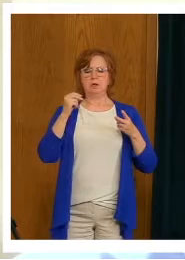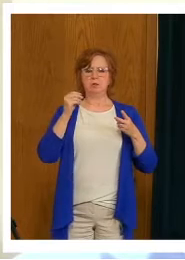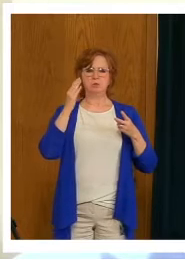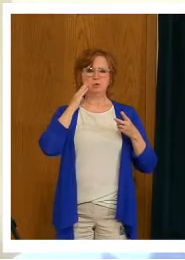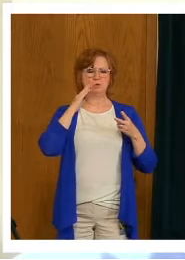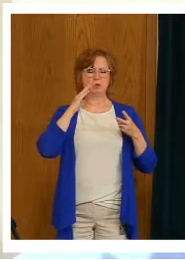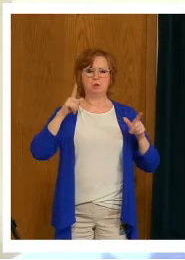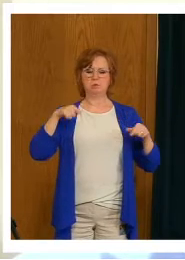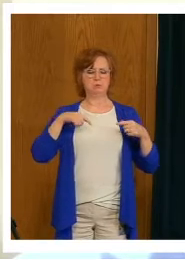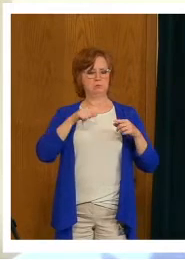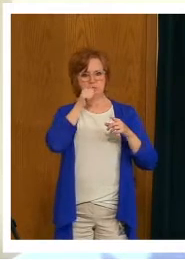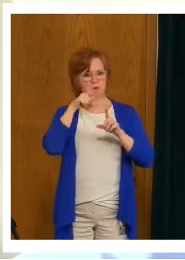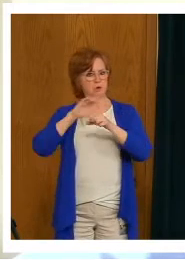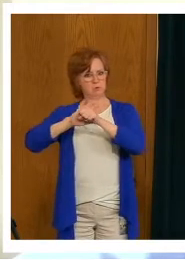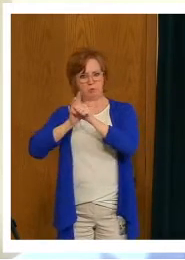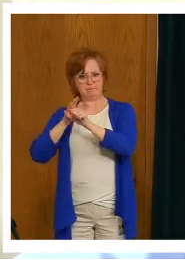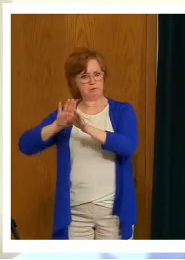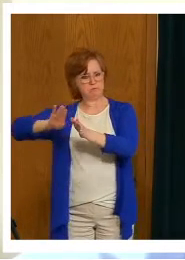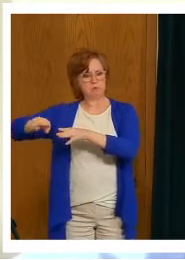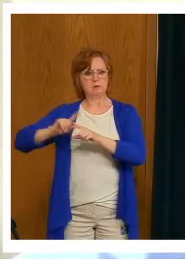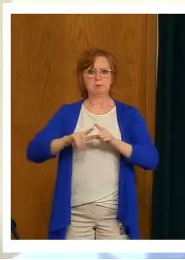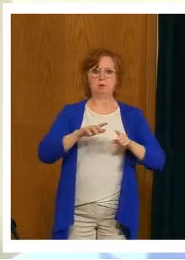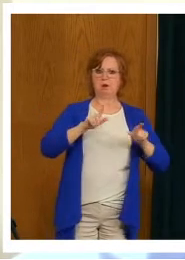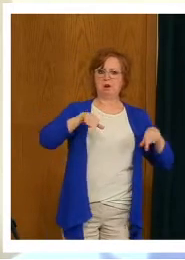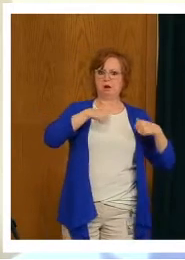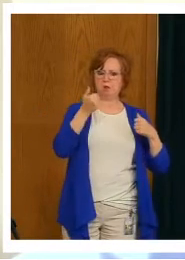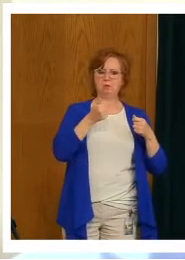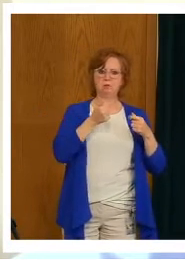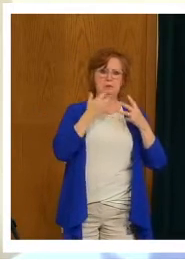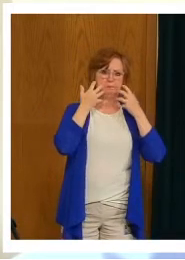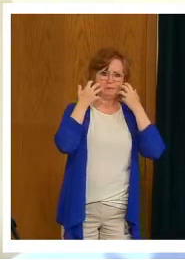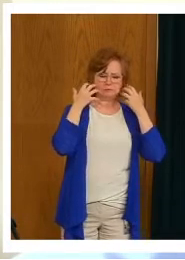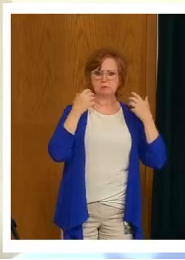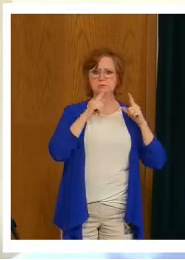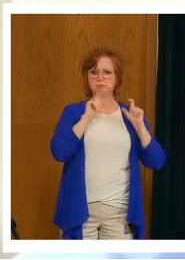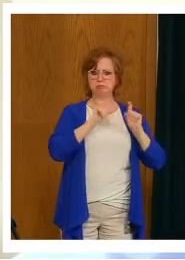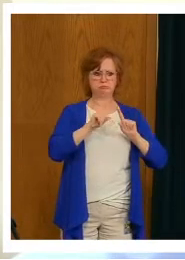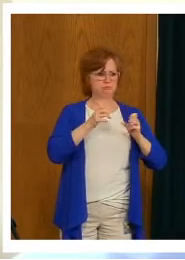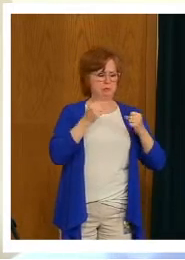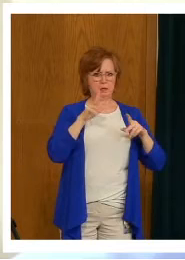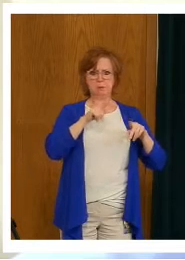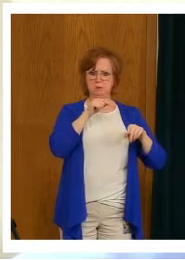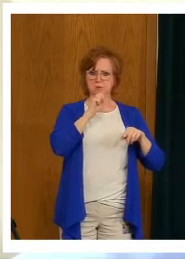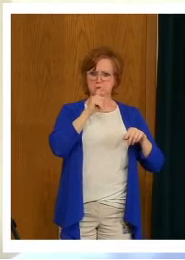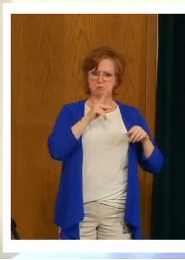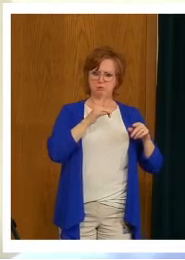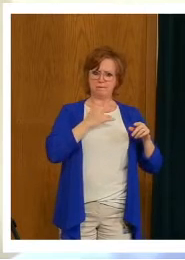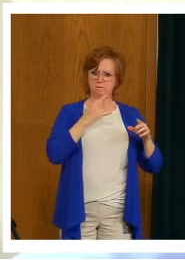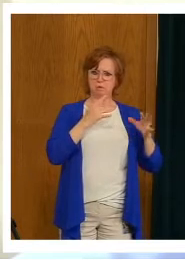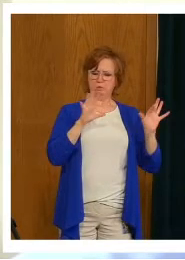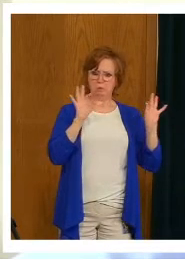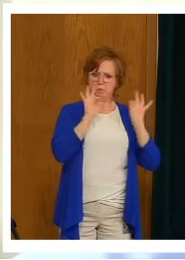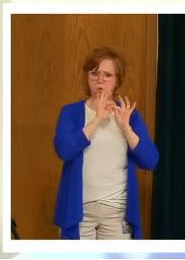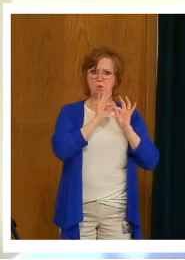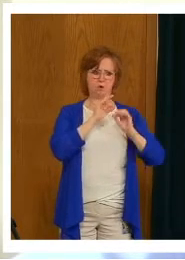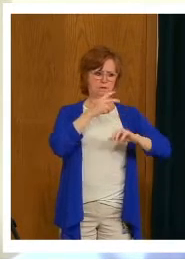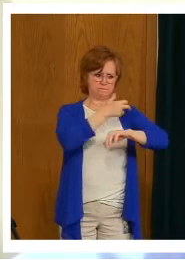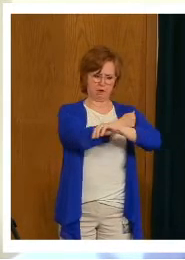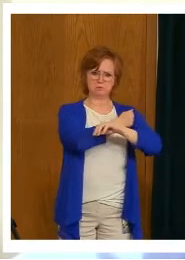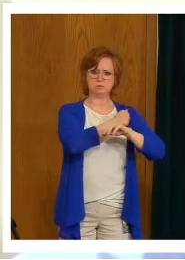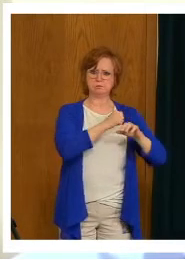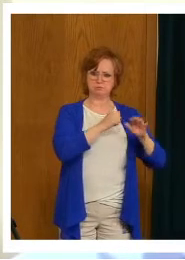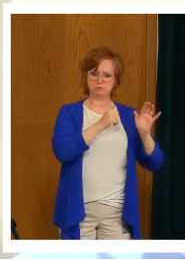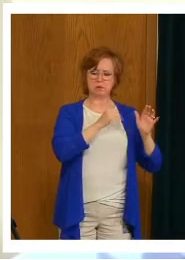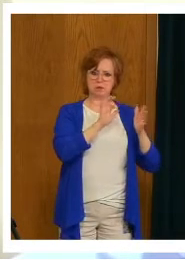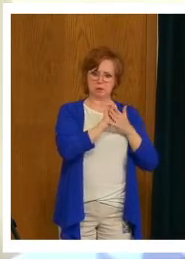high, high 80s, high 90s. So there's no reason, in my view, why, we will not all